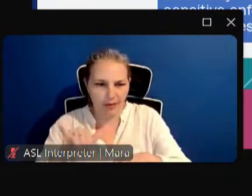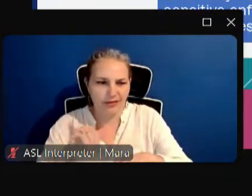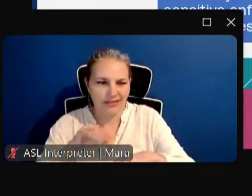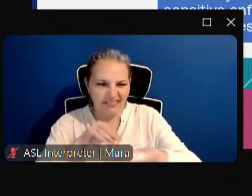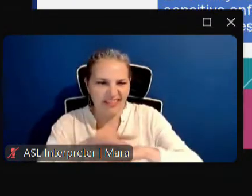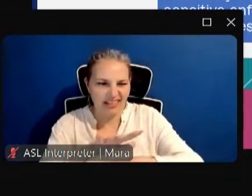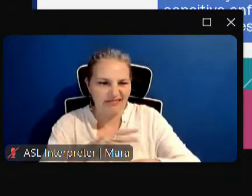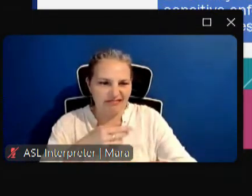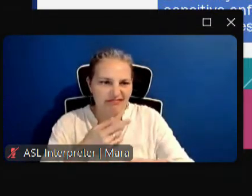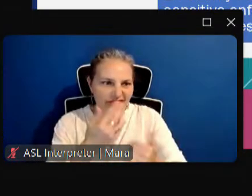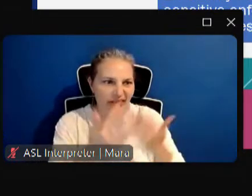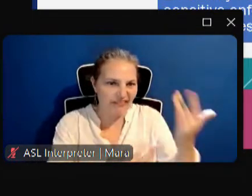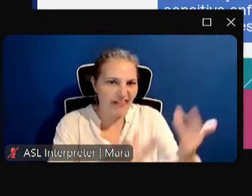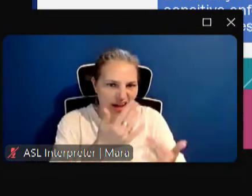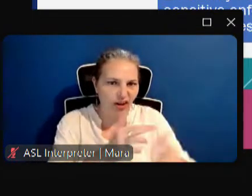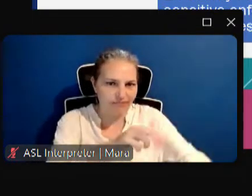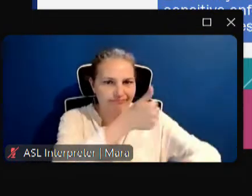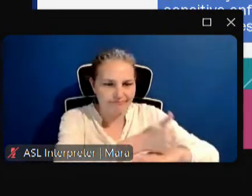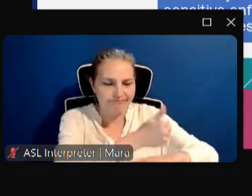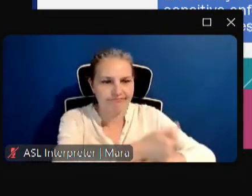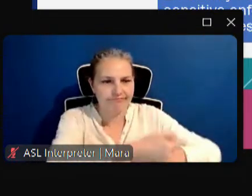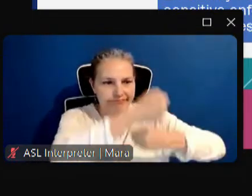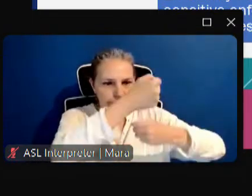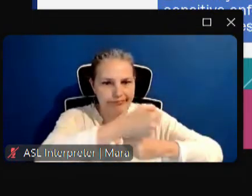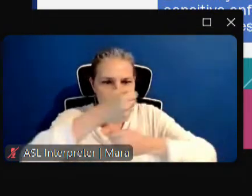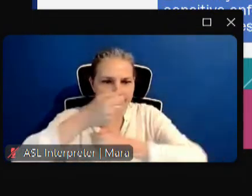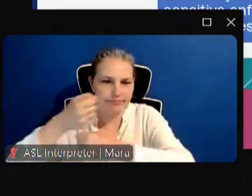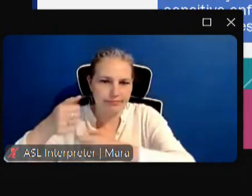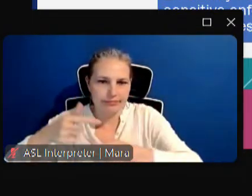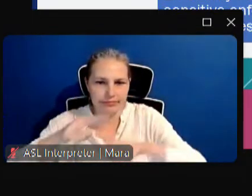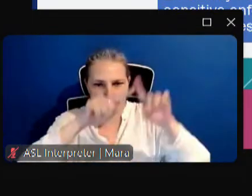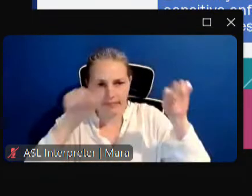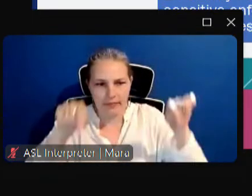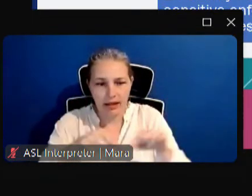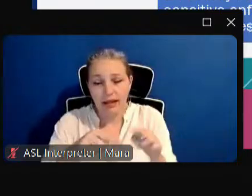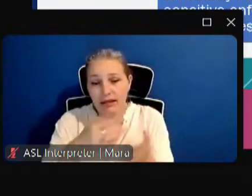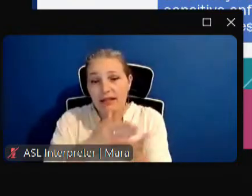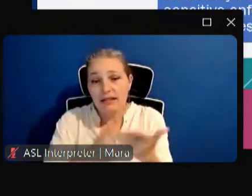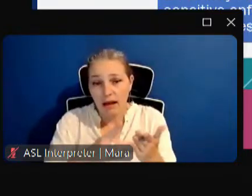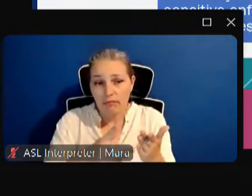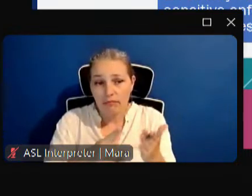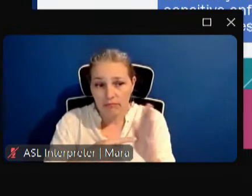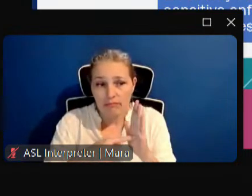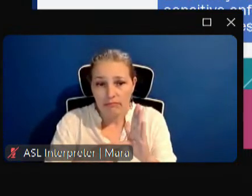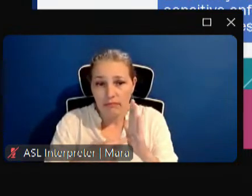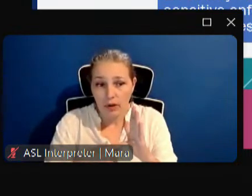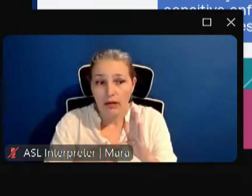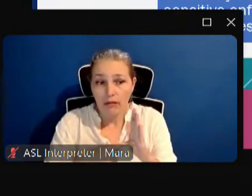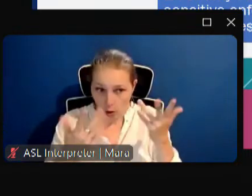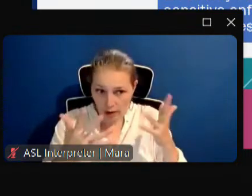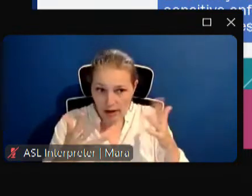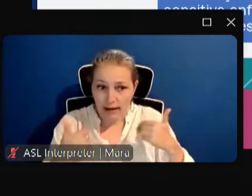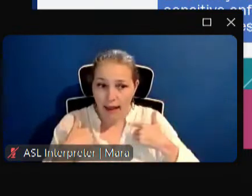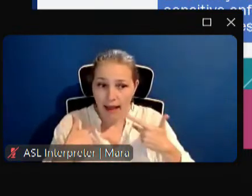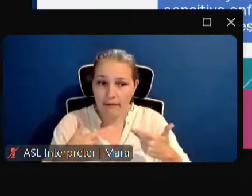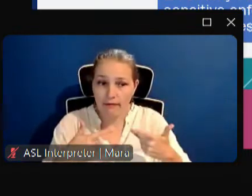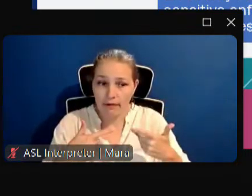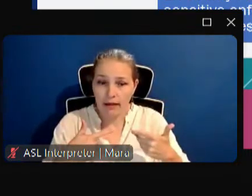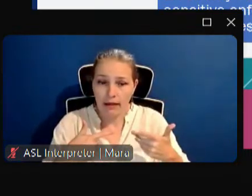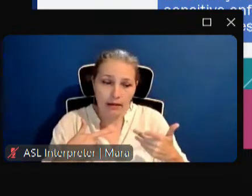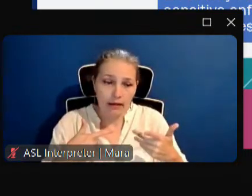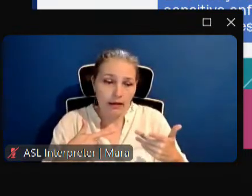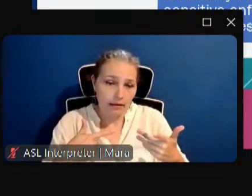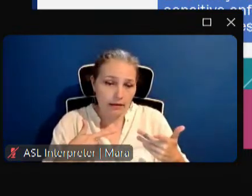community. Some of those signs have been placed with the property owner's consent. Well, we have also learned that some signs